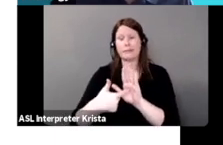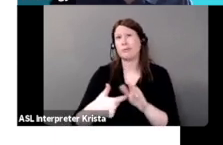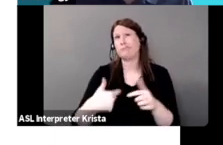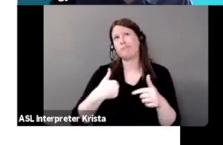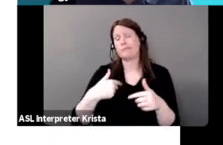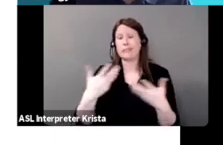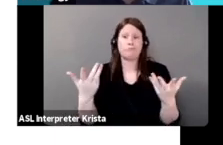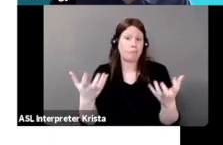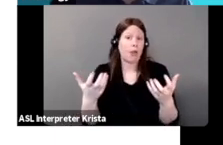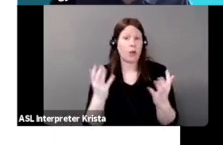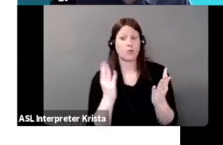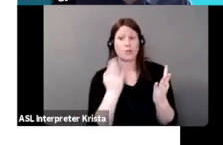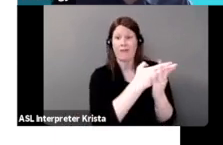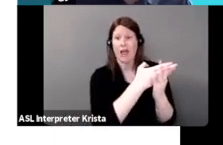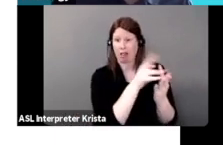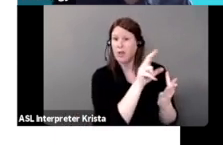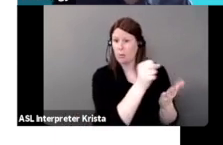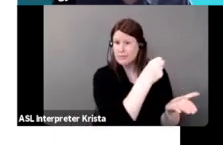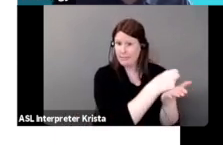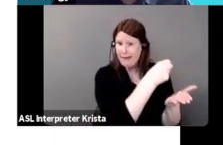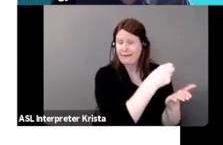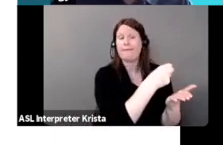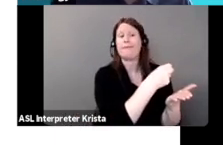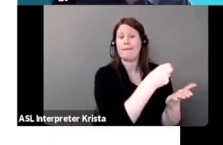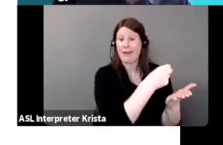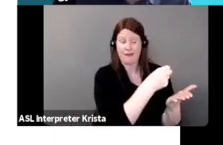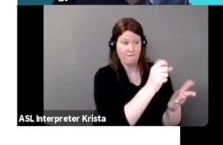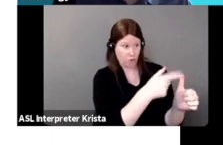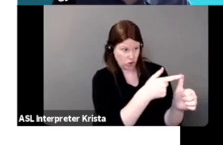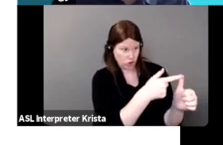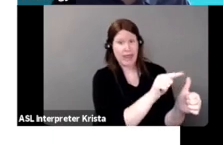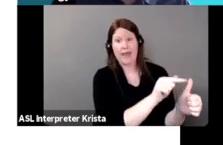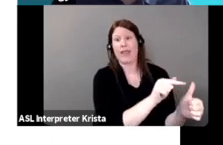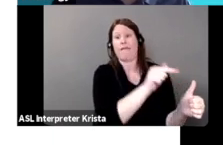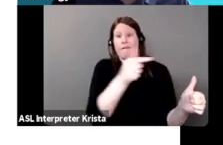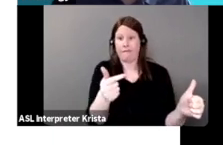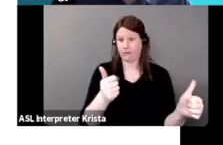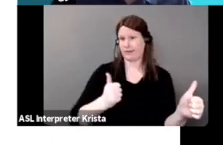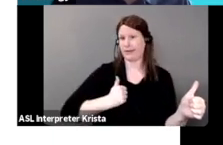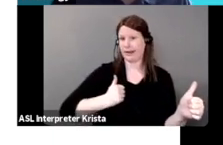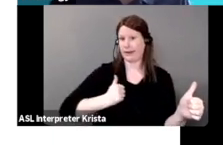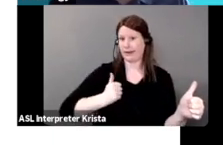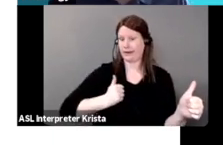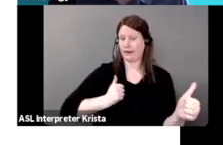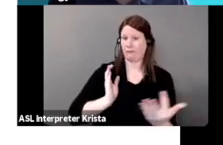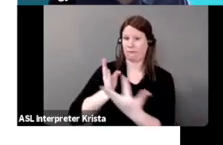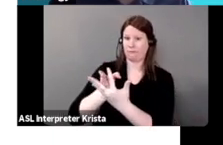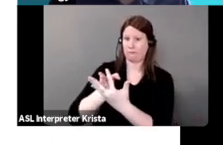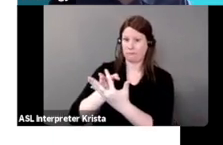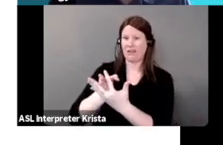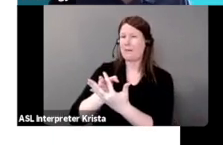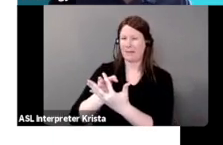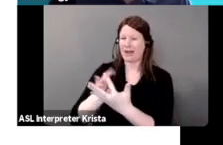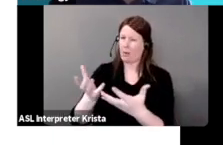in certain circumstances, file a Canadian patent later and claim priority to that American